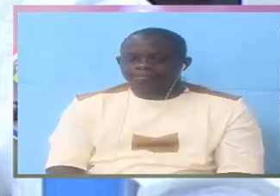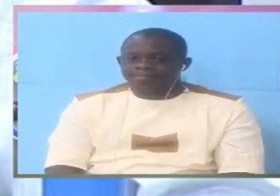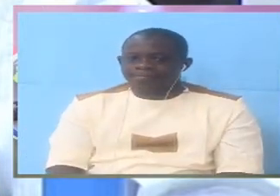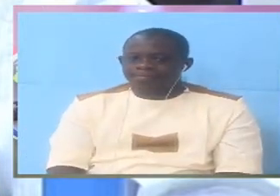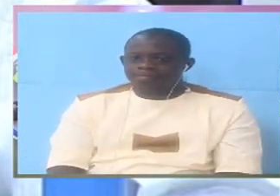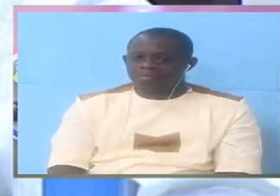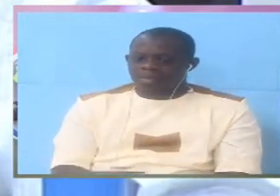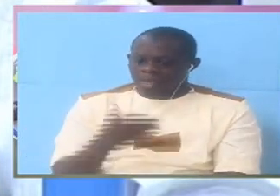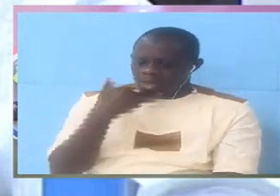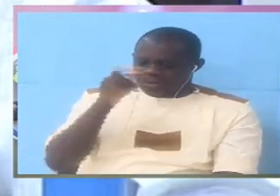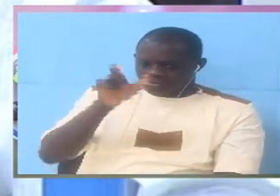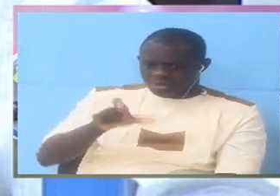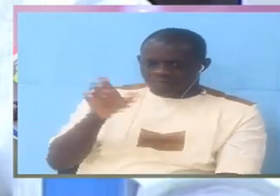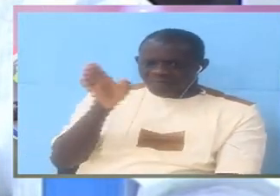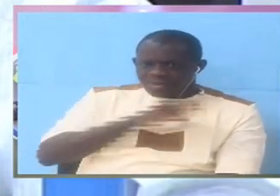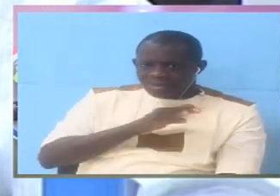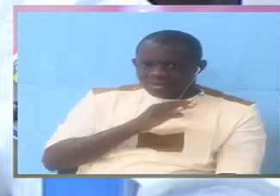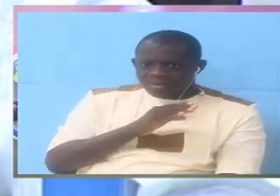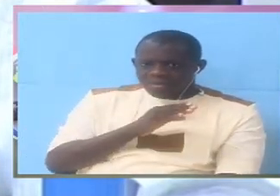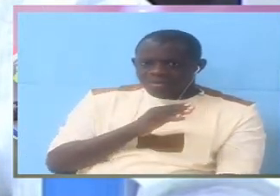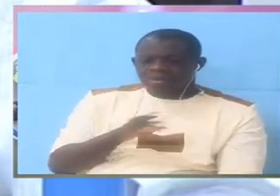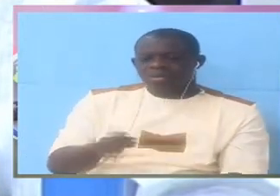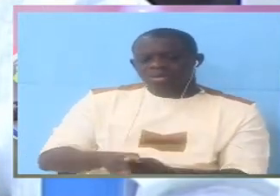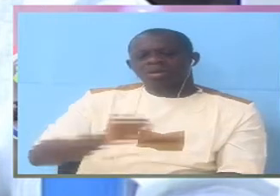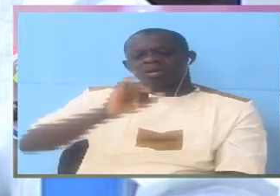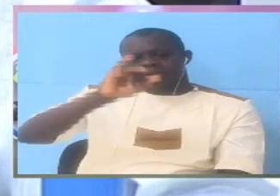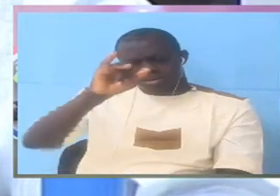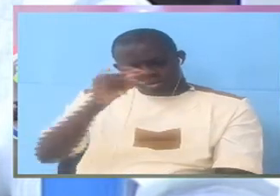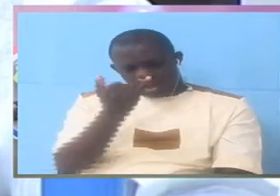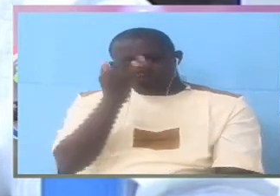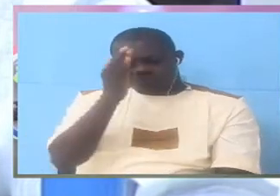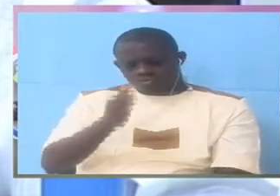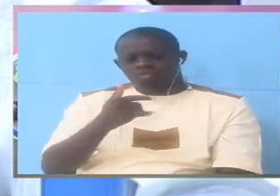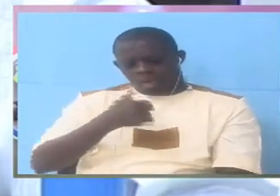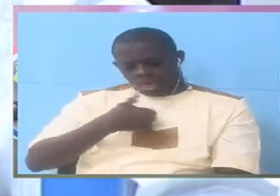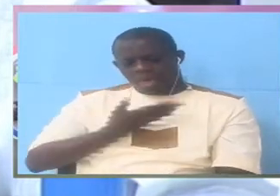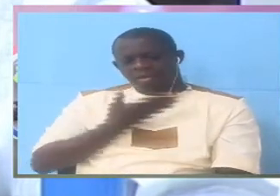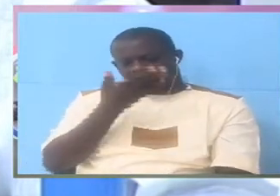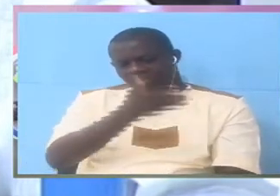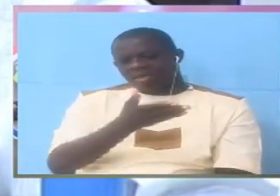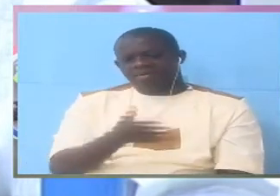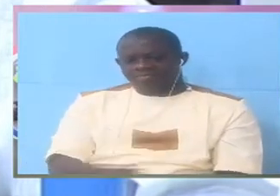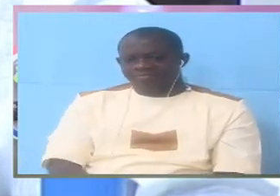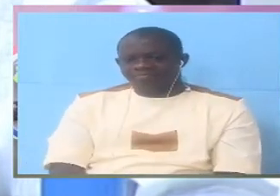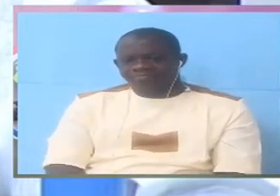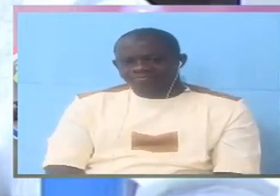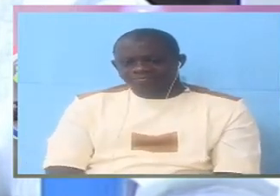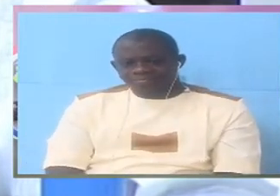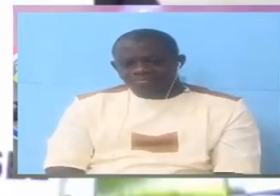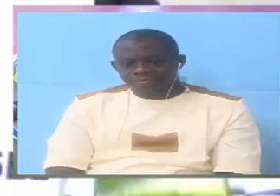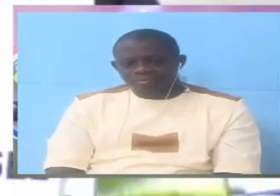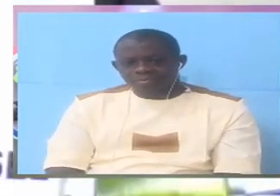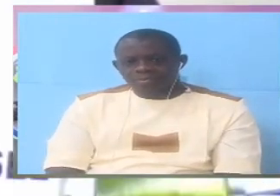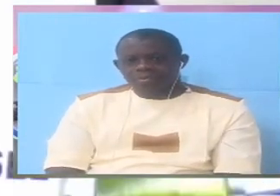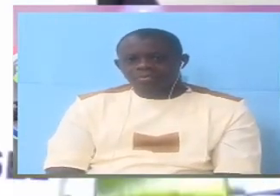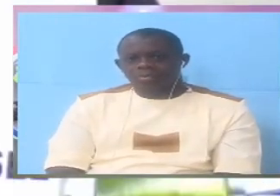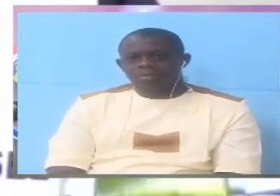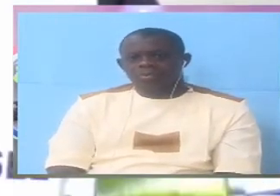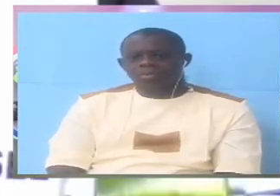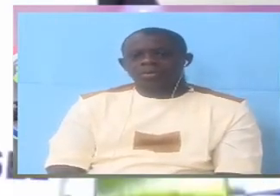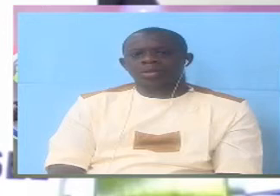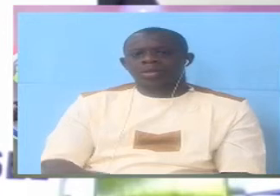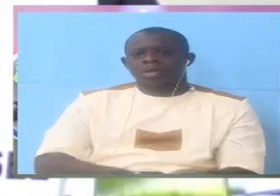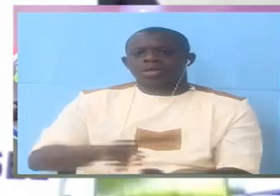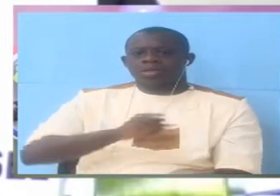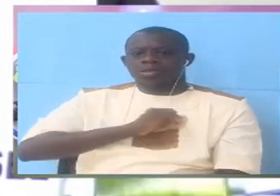Is he lying? So I was there. Good. He said, I was seated,